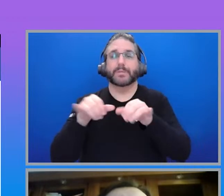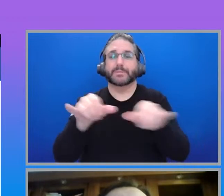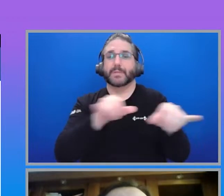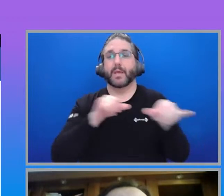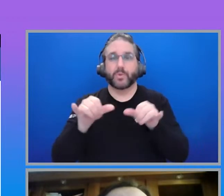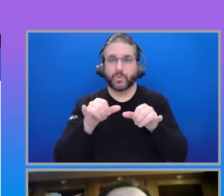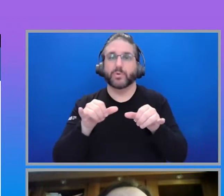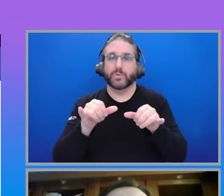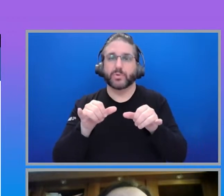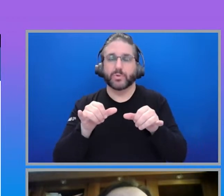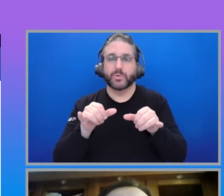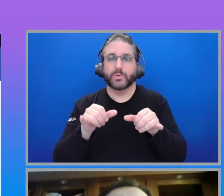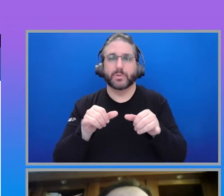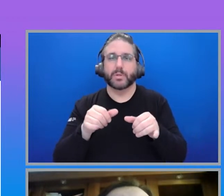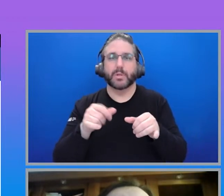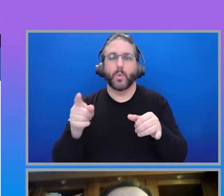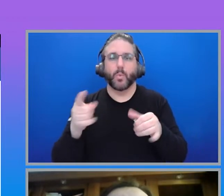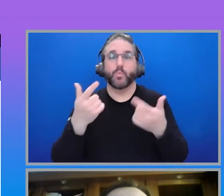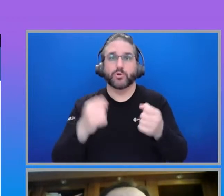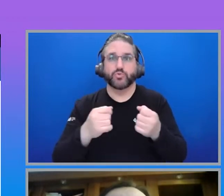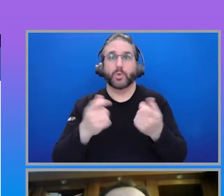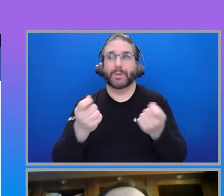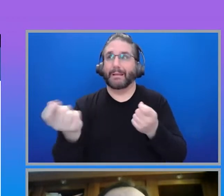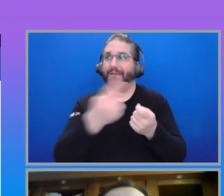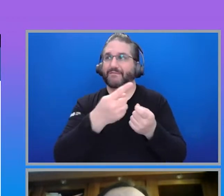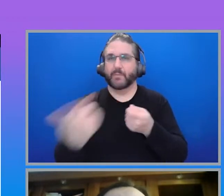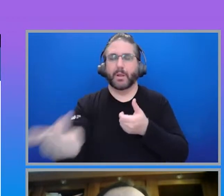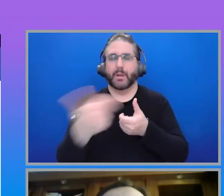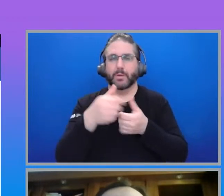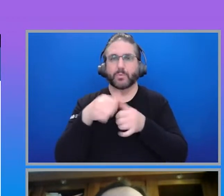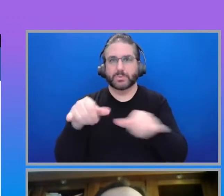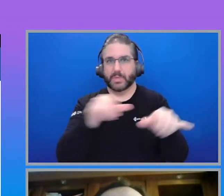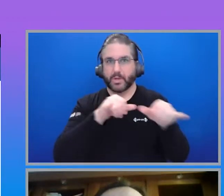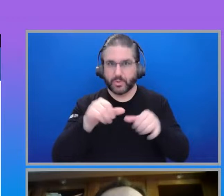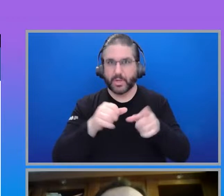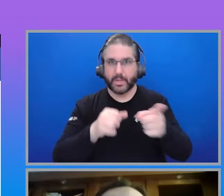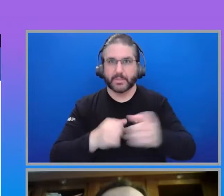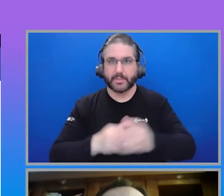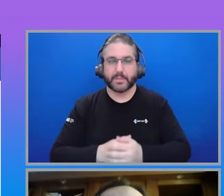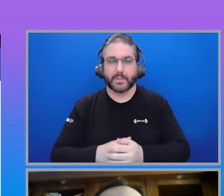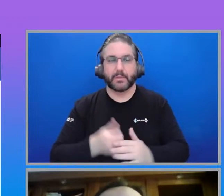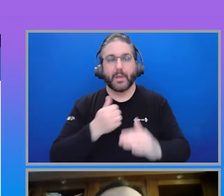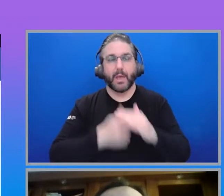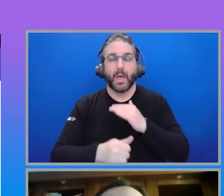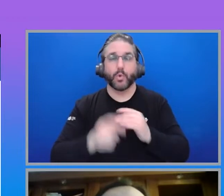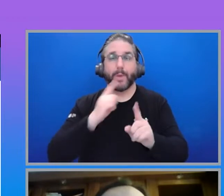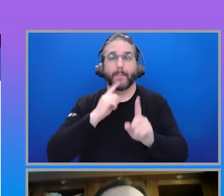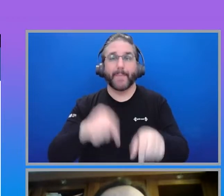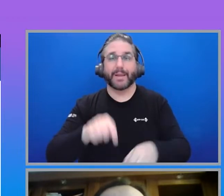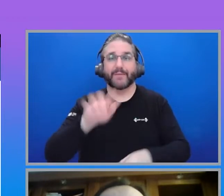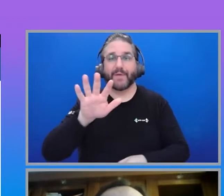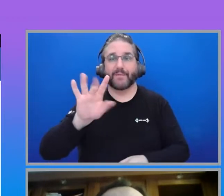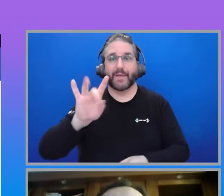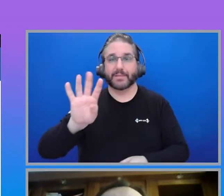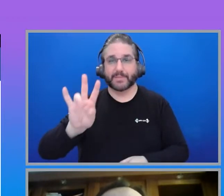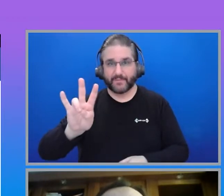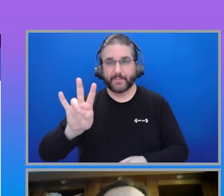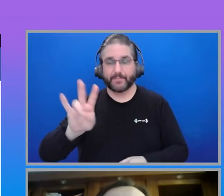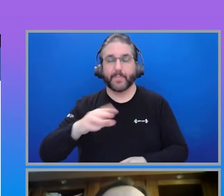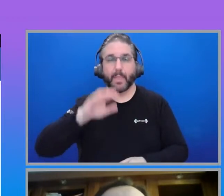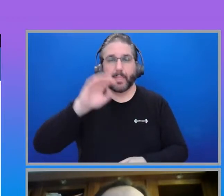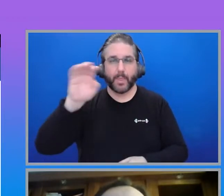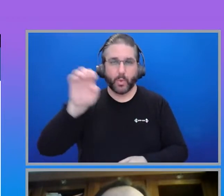the standardization that we are working on. It's under the heading of Mandate 587, the European Commission. We